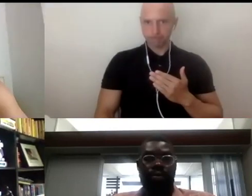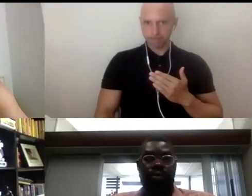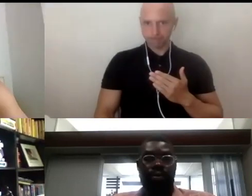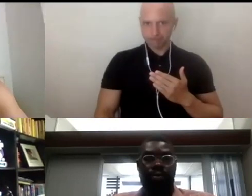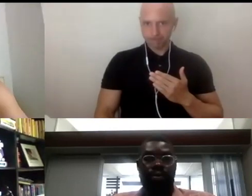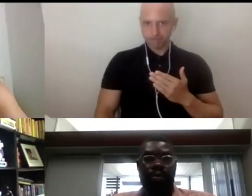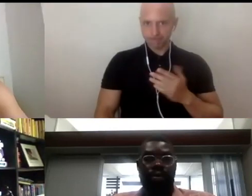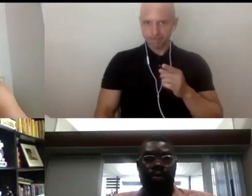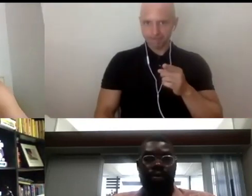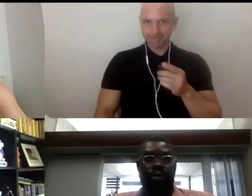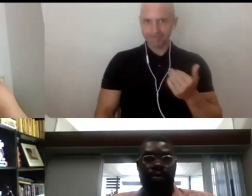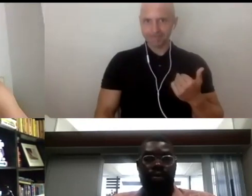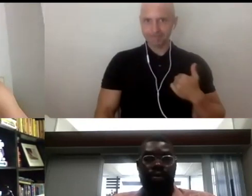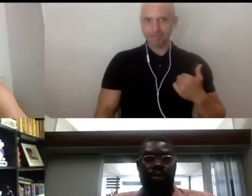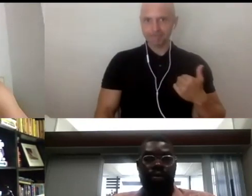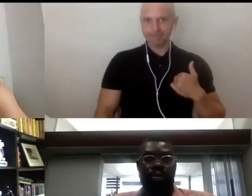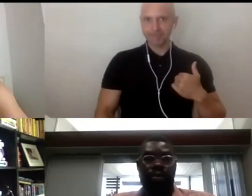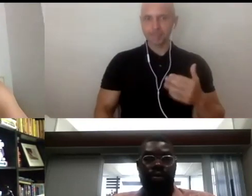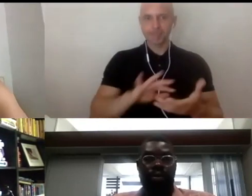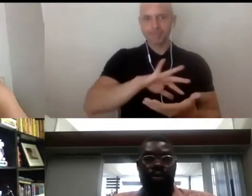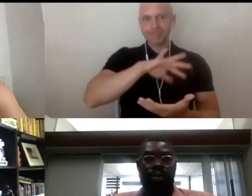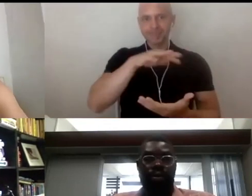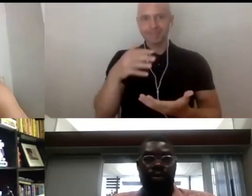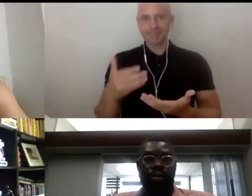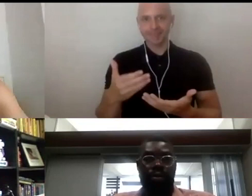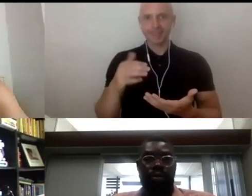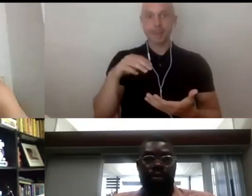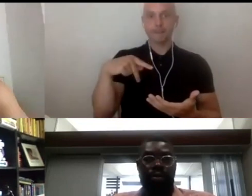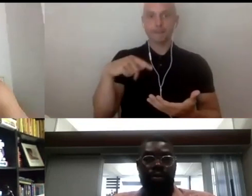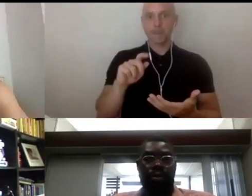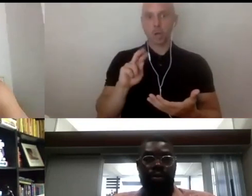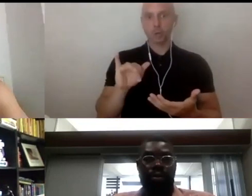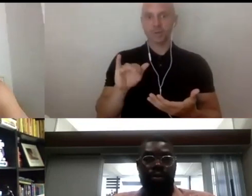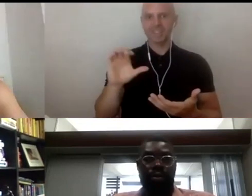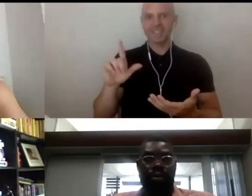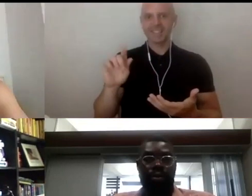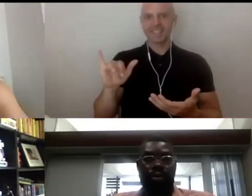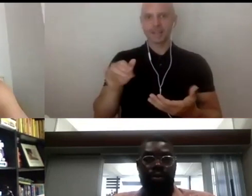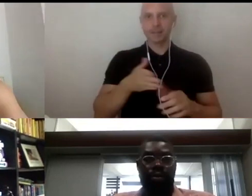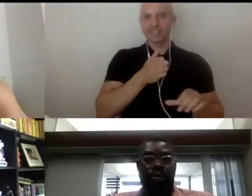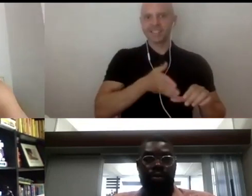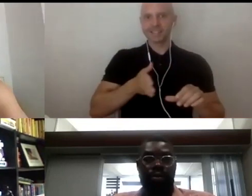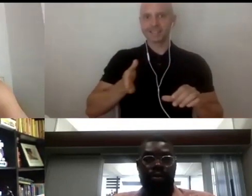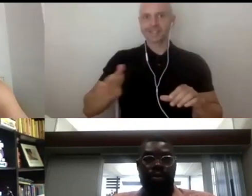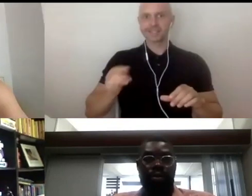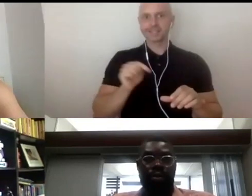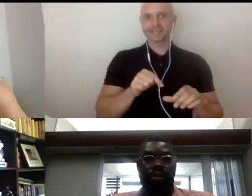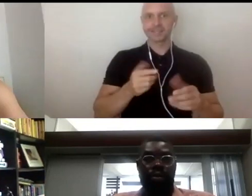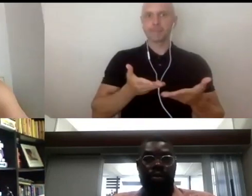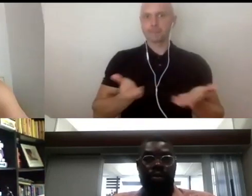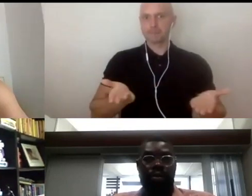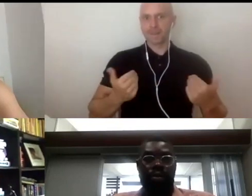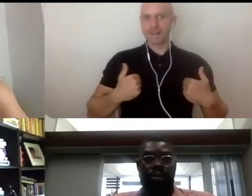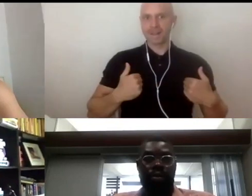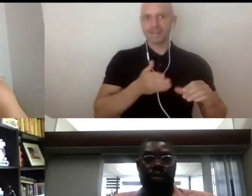very grateful for Tucker's Pottery for custom cutting the clay in smaller chunks so I can deliver it. And so far I